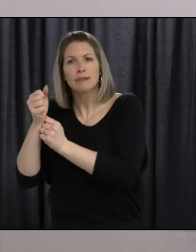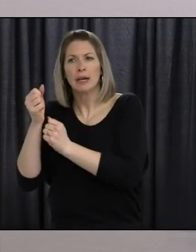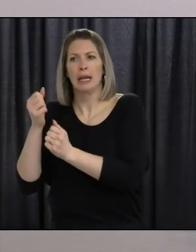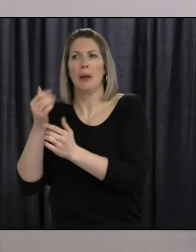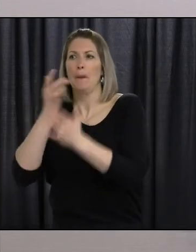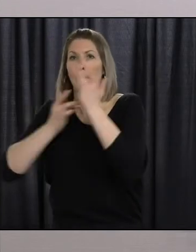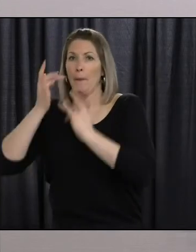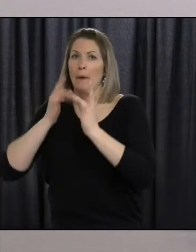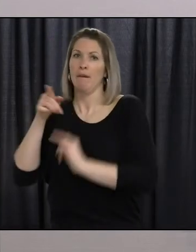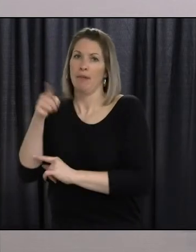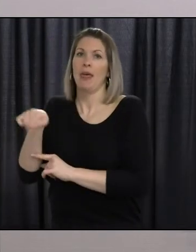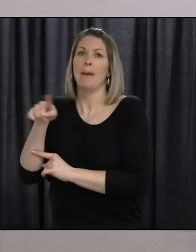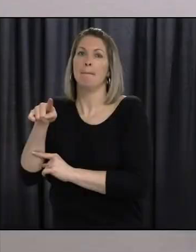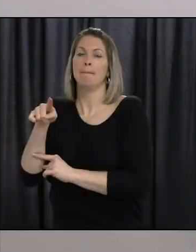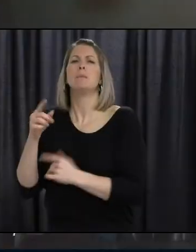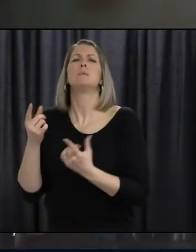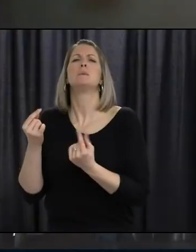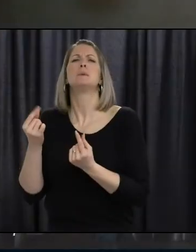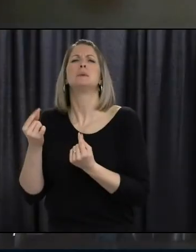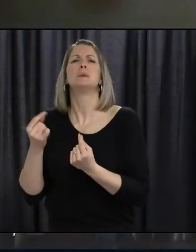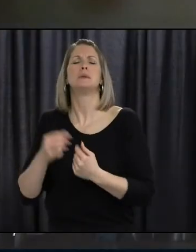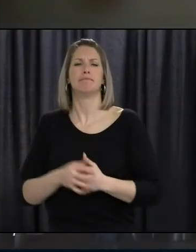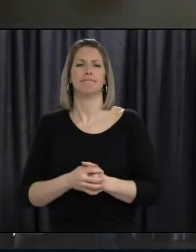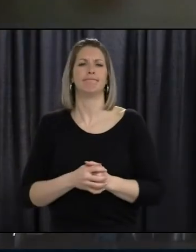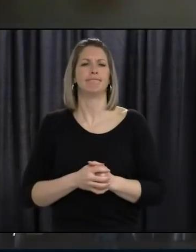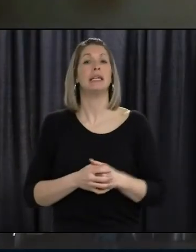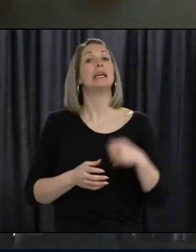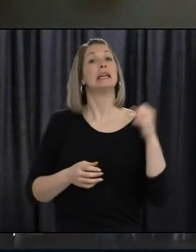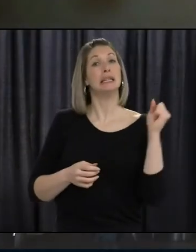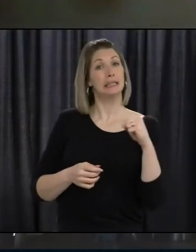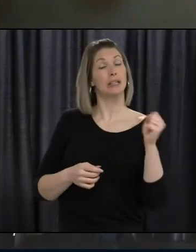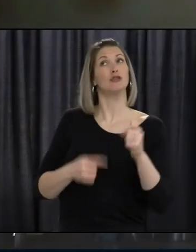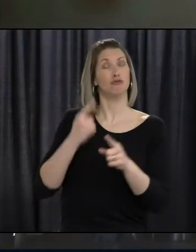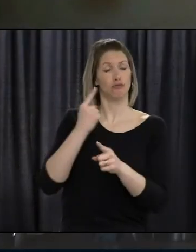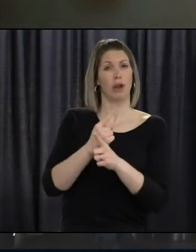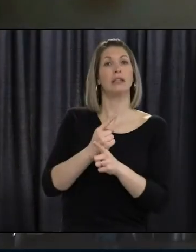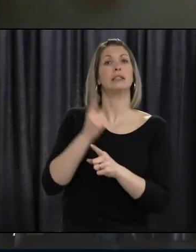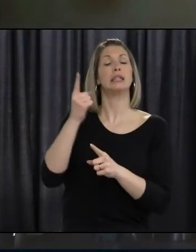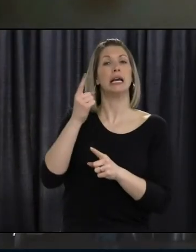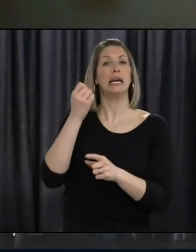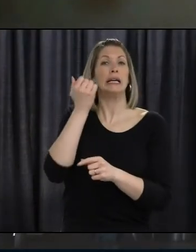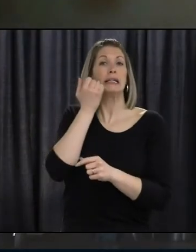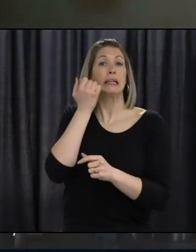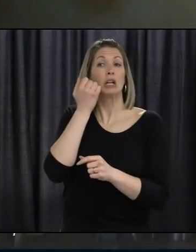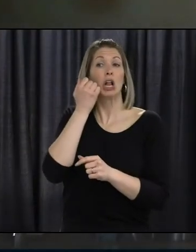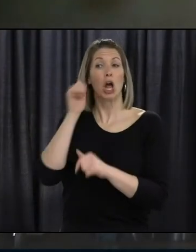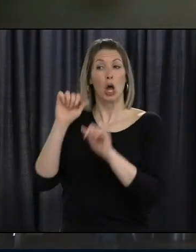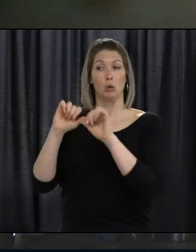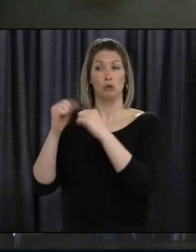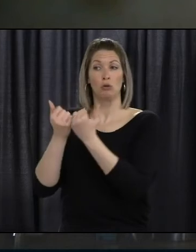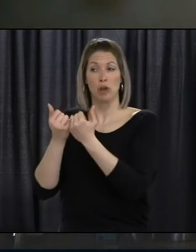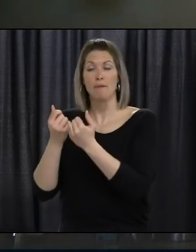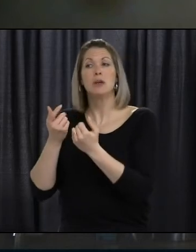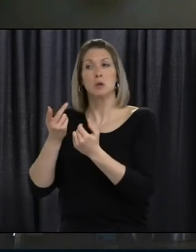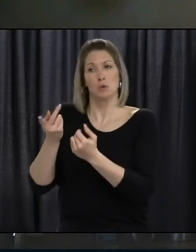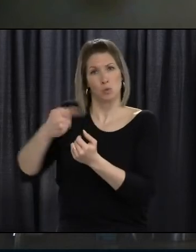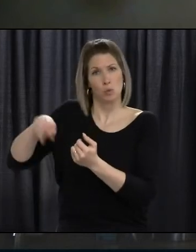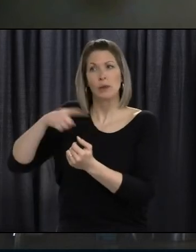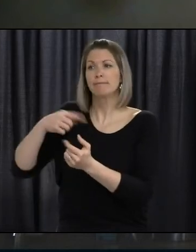two threads to that. One is we're working with the Dental Association on the issue of virtual care, virtual